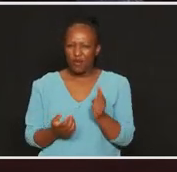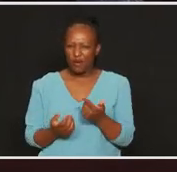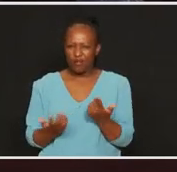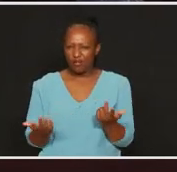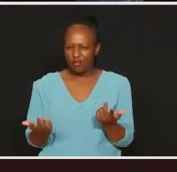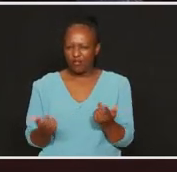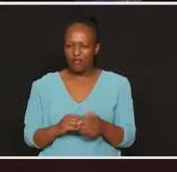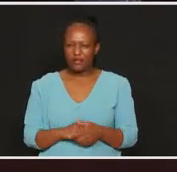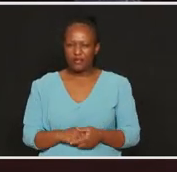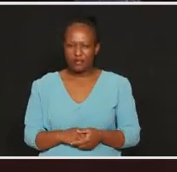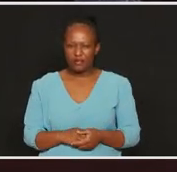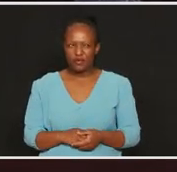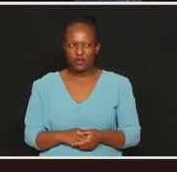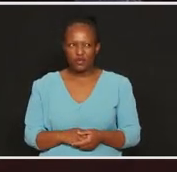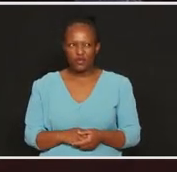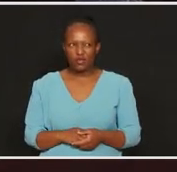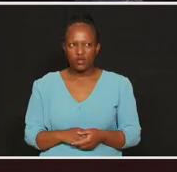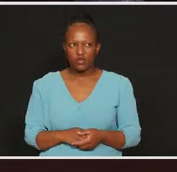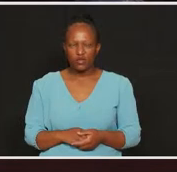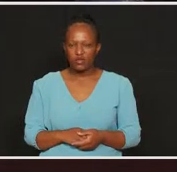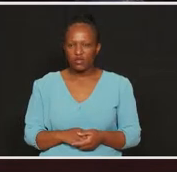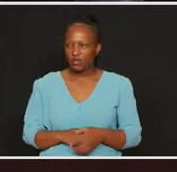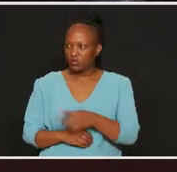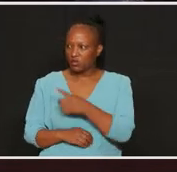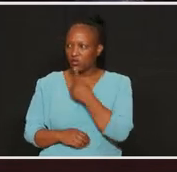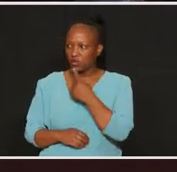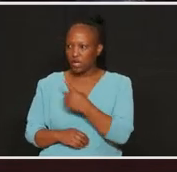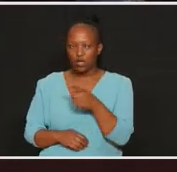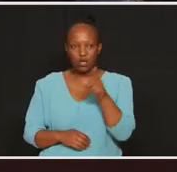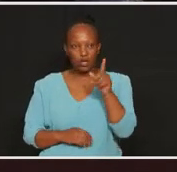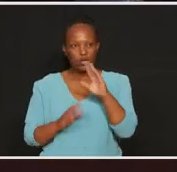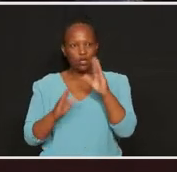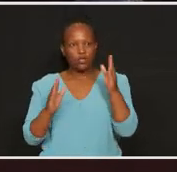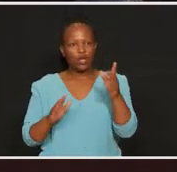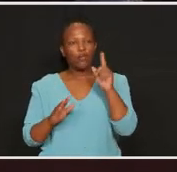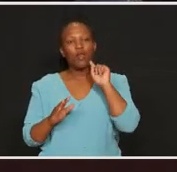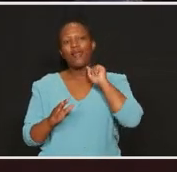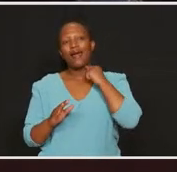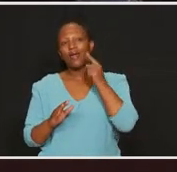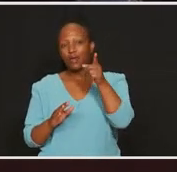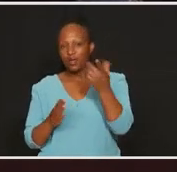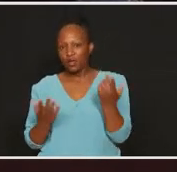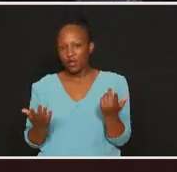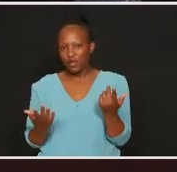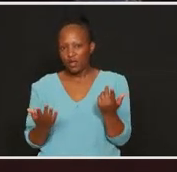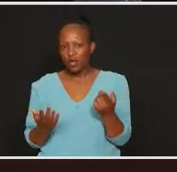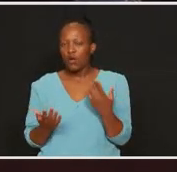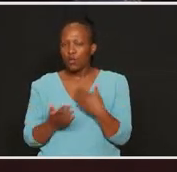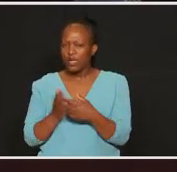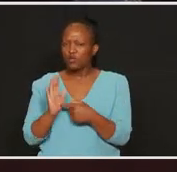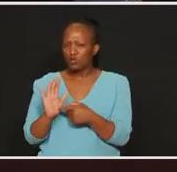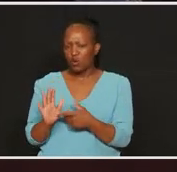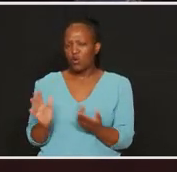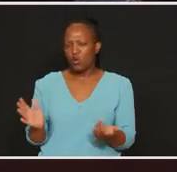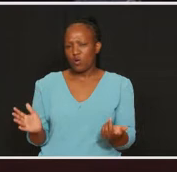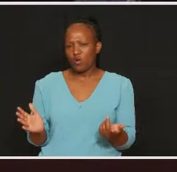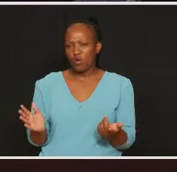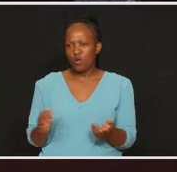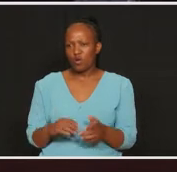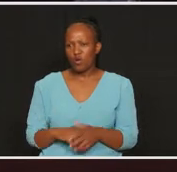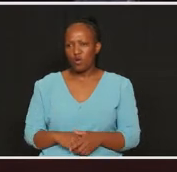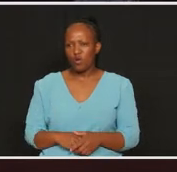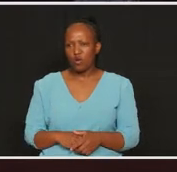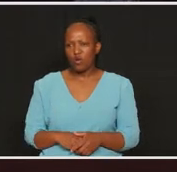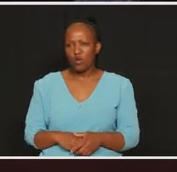so you are saying that table is like we can show you the so